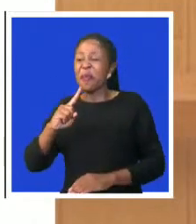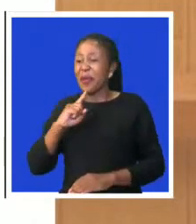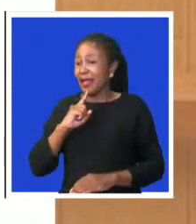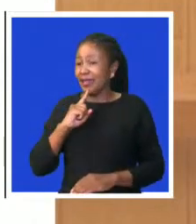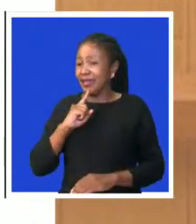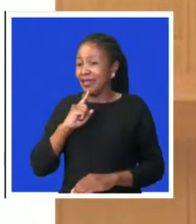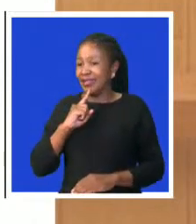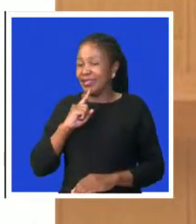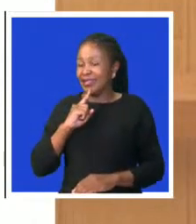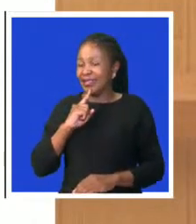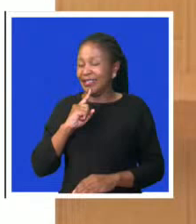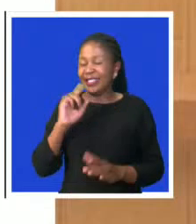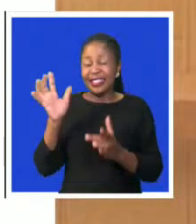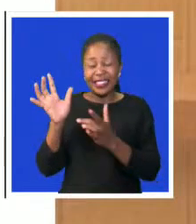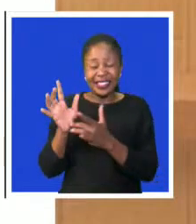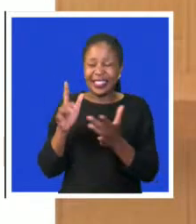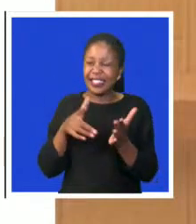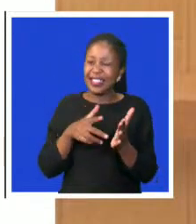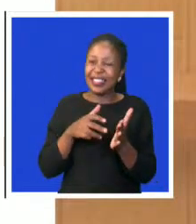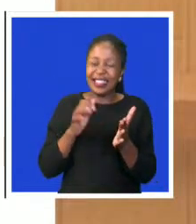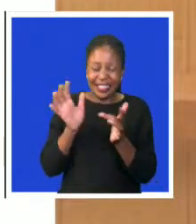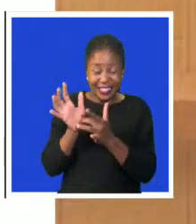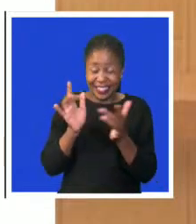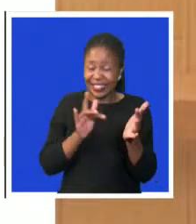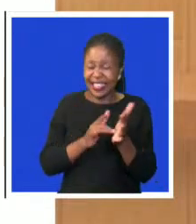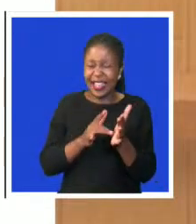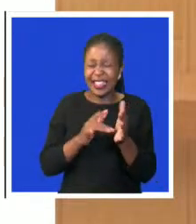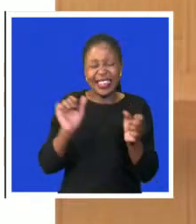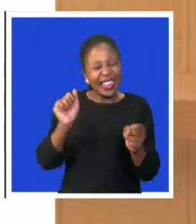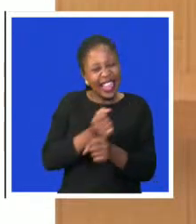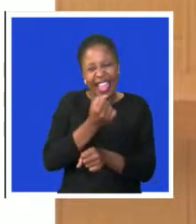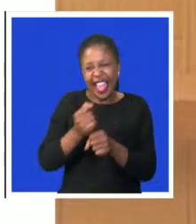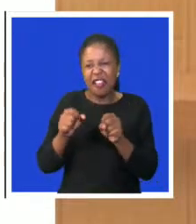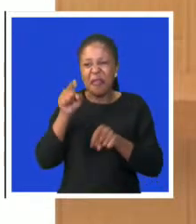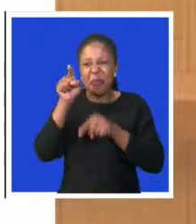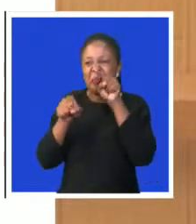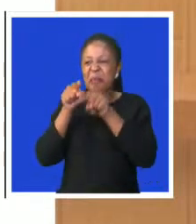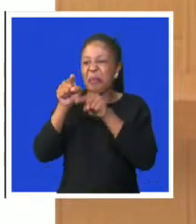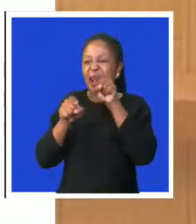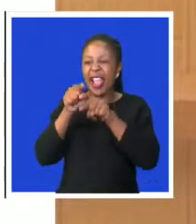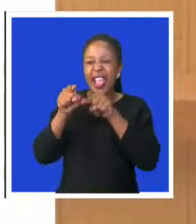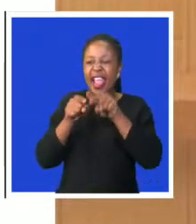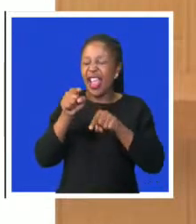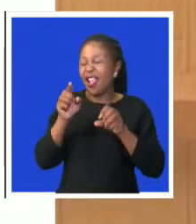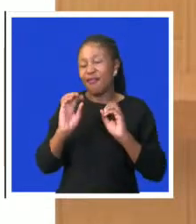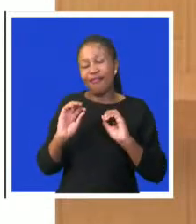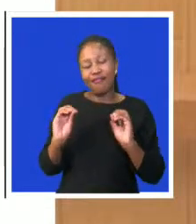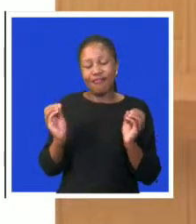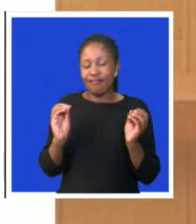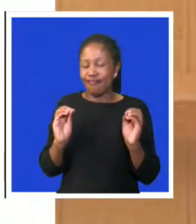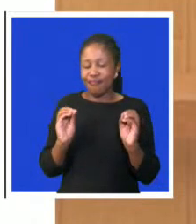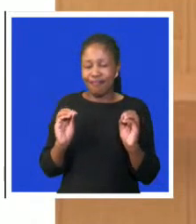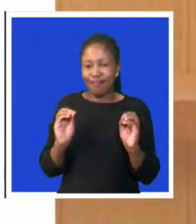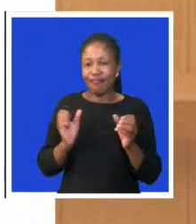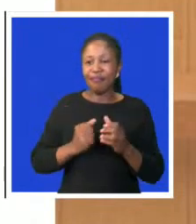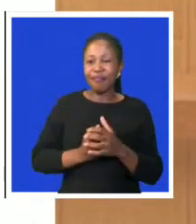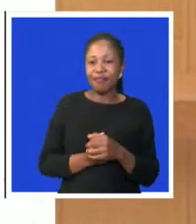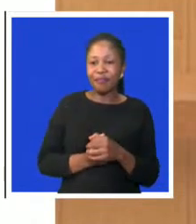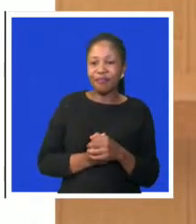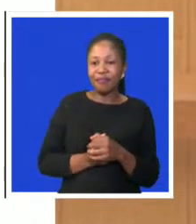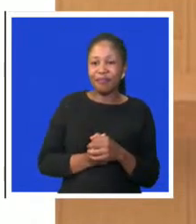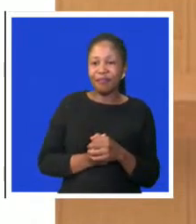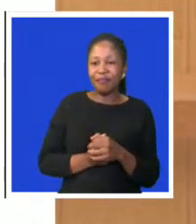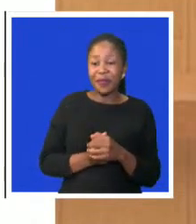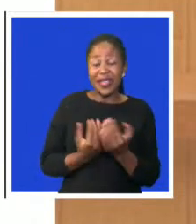also, we're going to see the parable of the Pharisee and the tax collector. Dear Lena, again, take note that we are going to